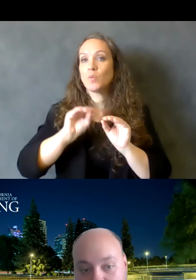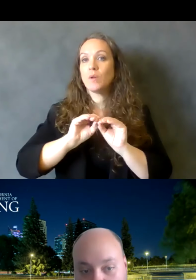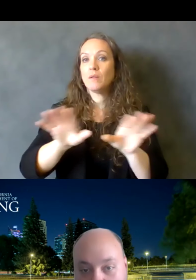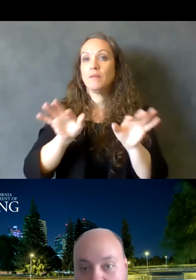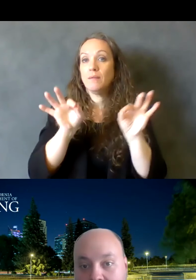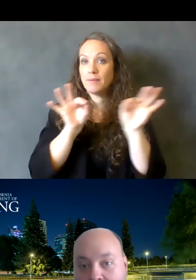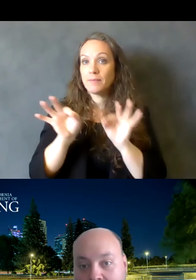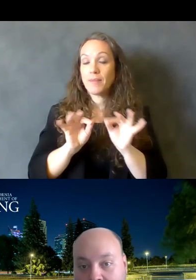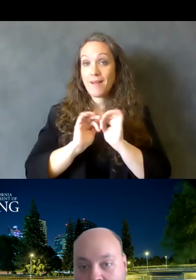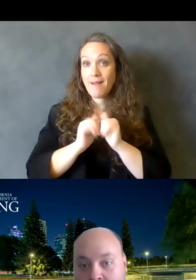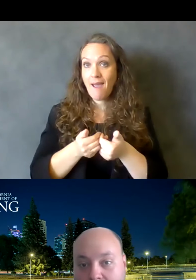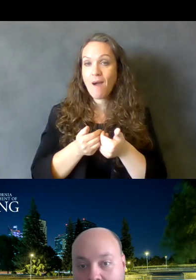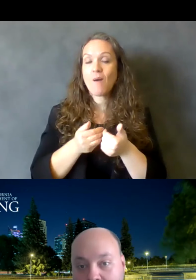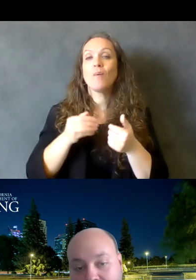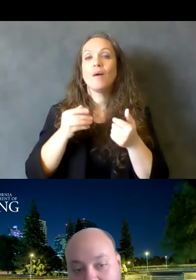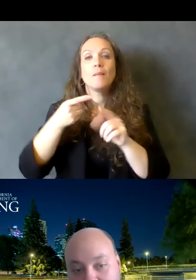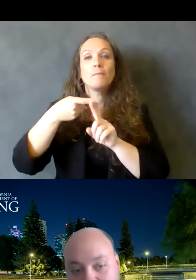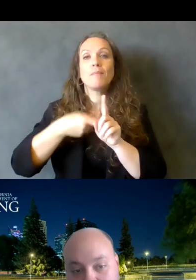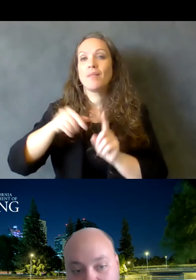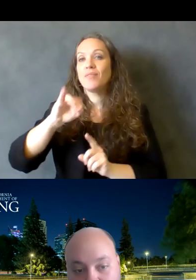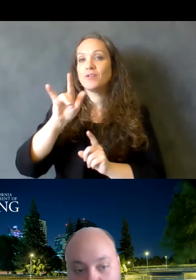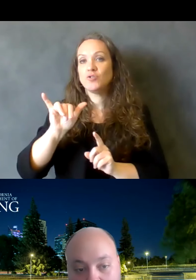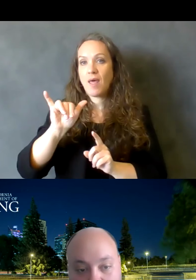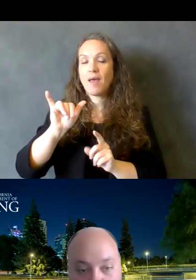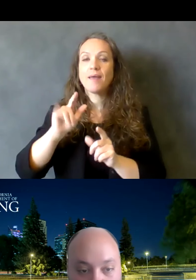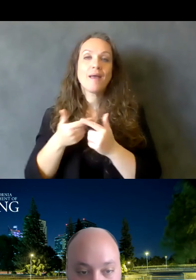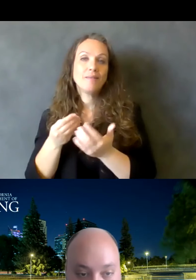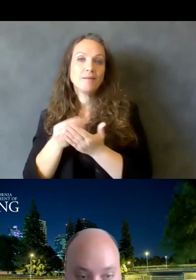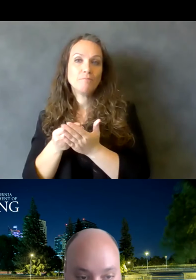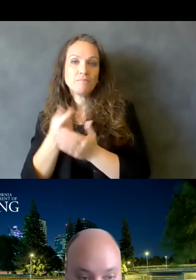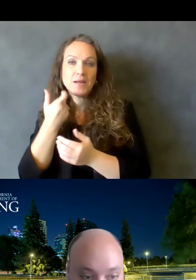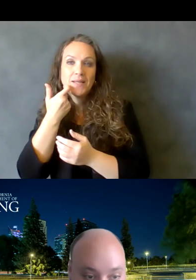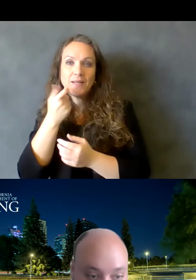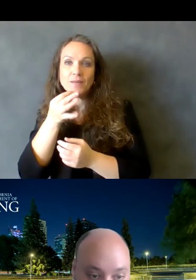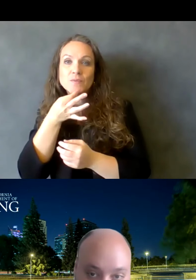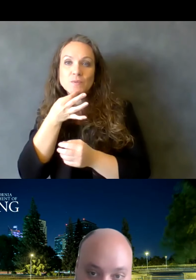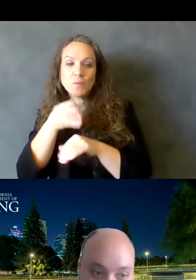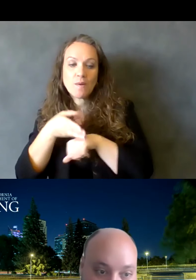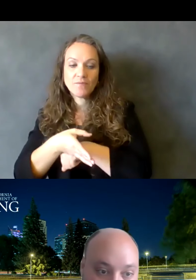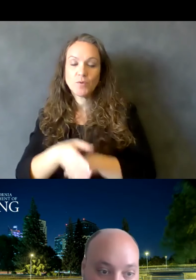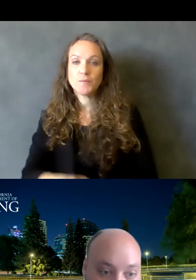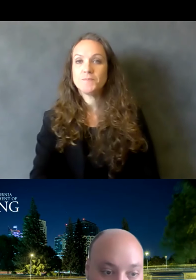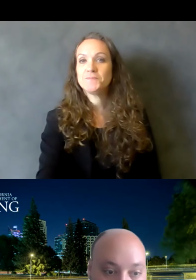in July. And again, funding distributions will follow immediately thereafter.